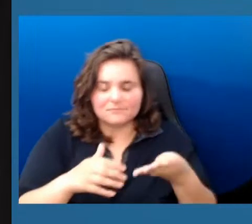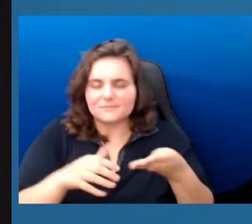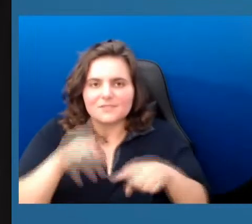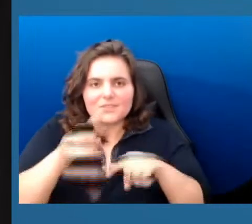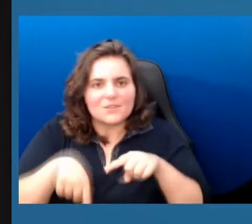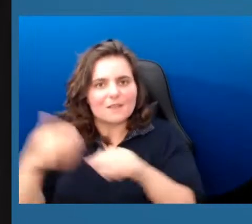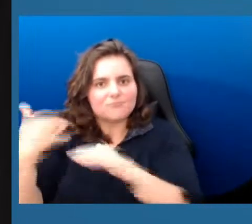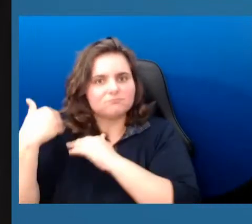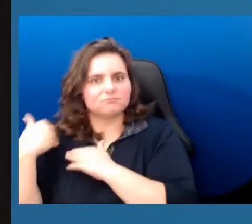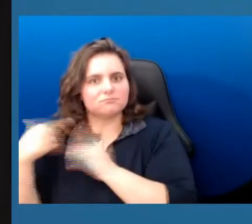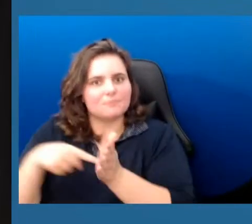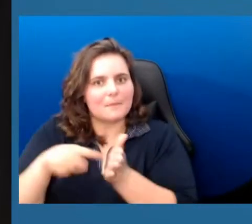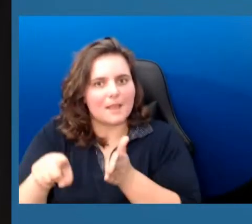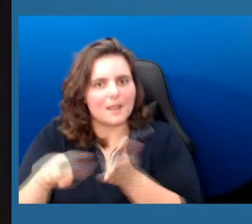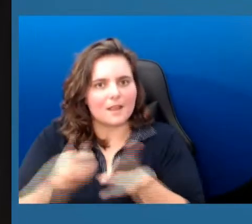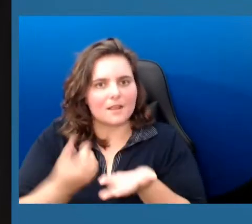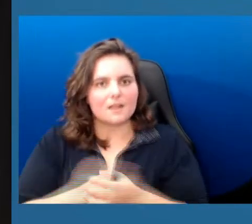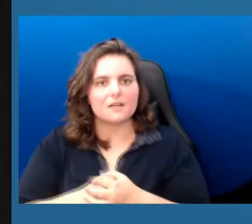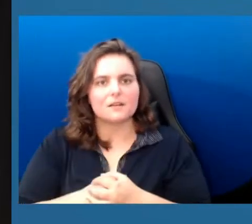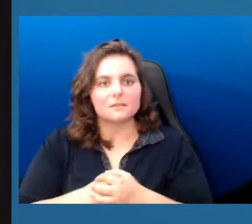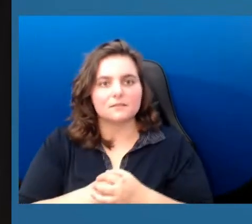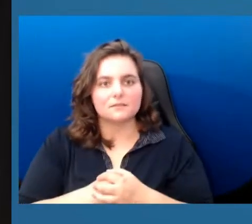father's position all these years later,